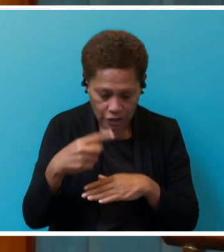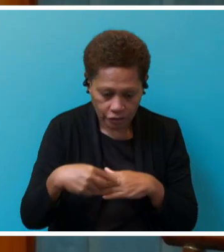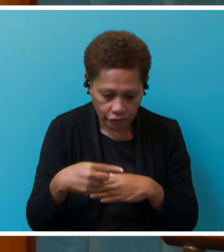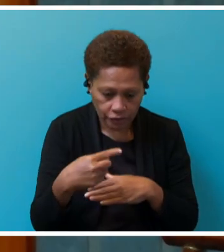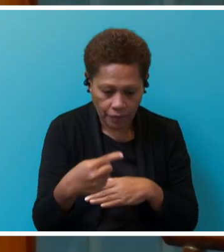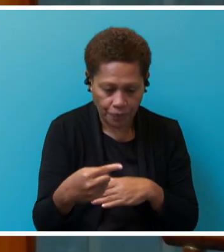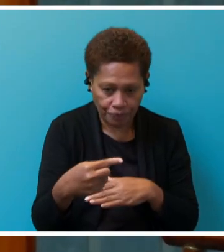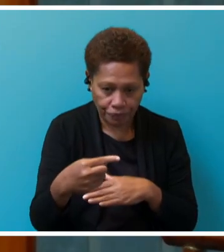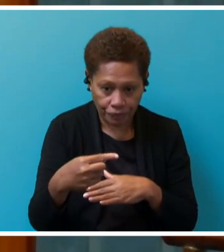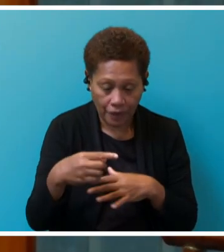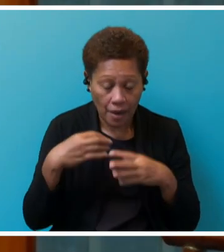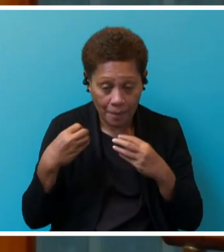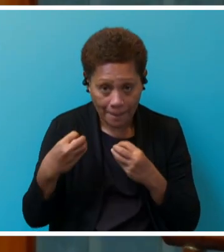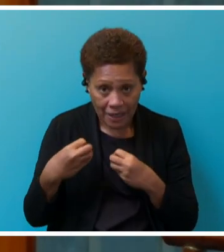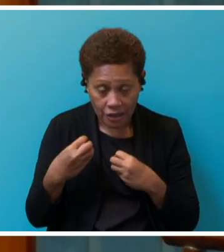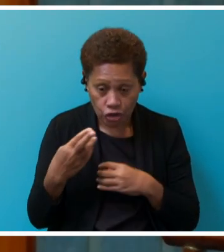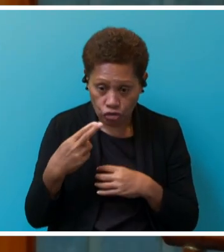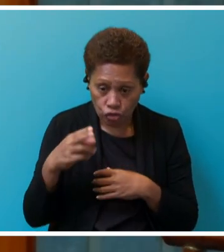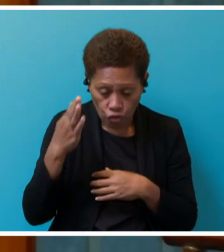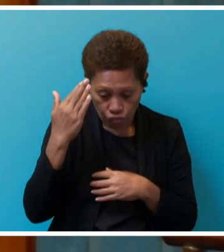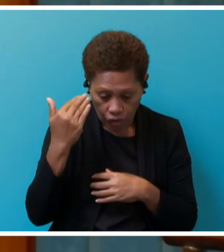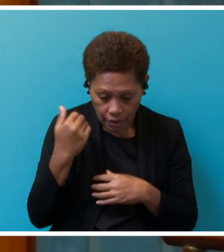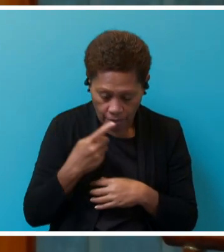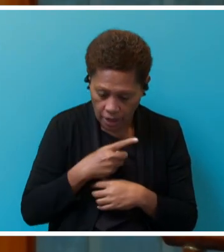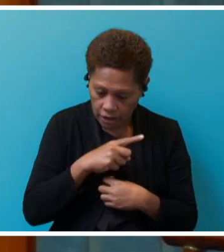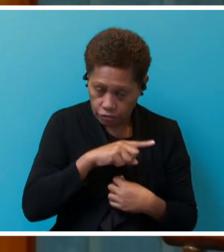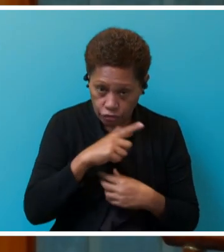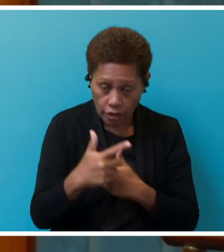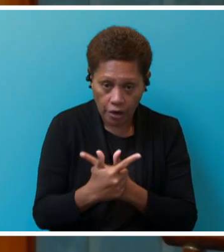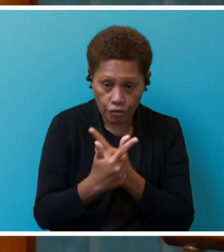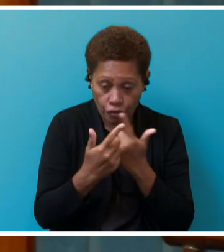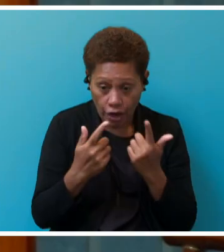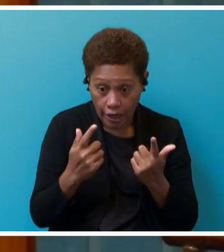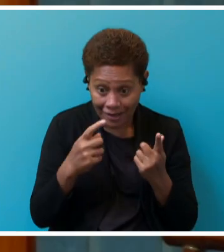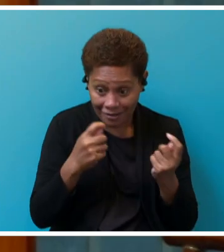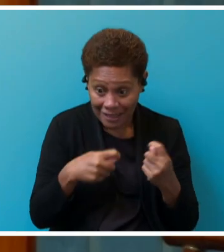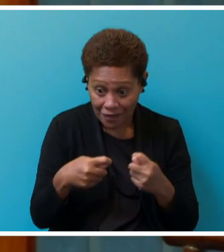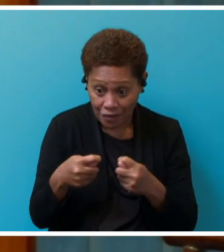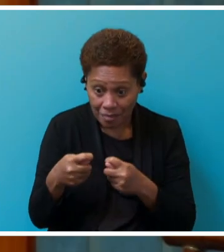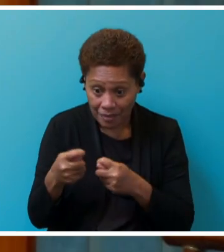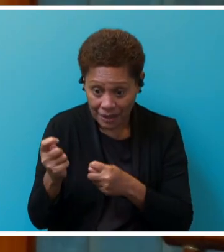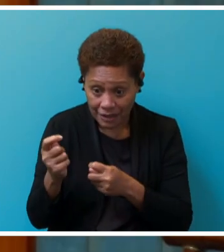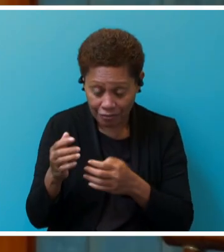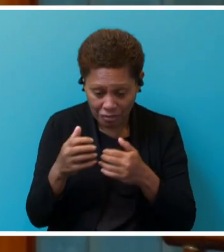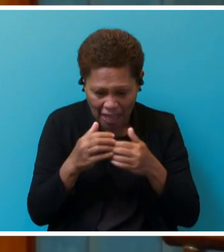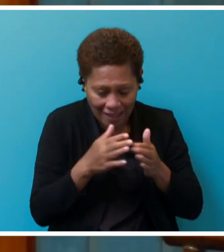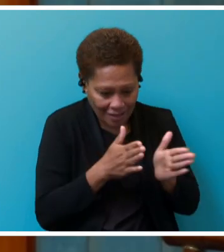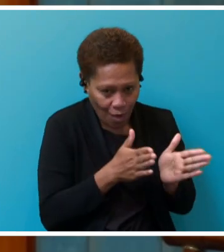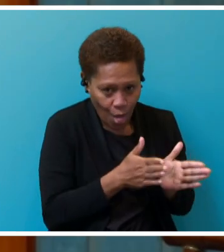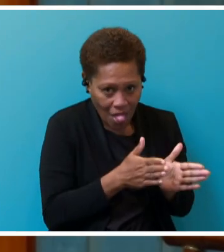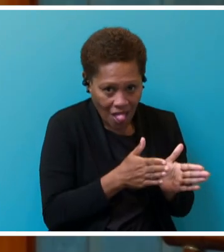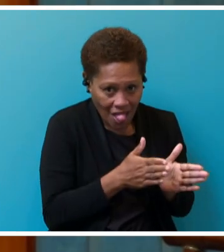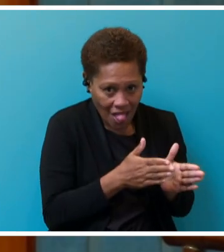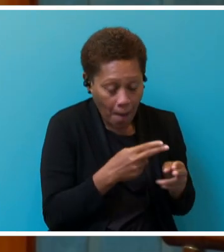enterprise. It reminds us that every great transformation begins with a single seed, planted in